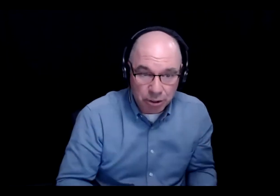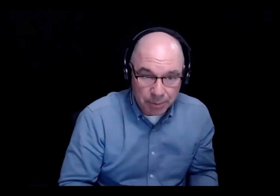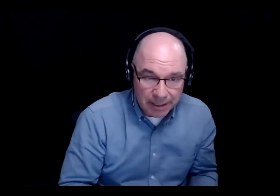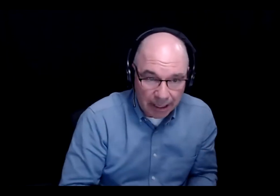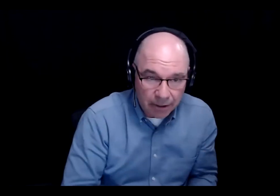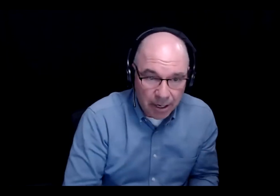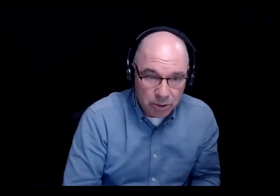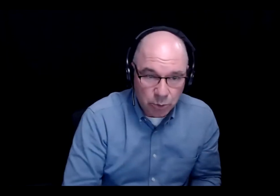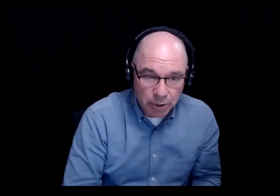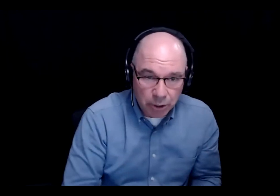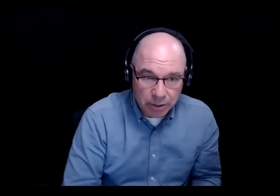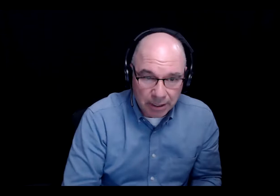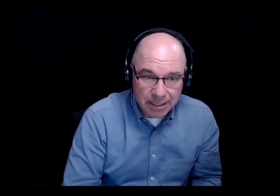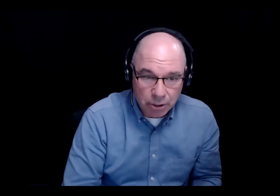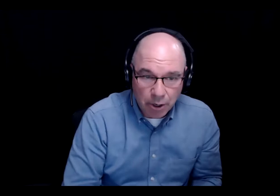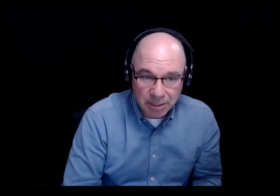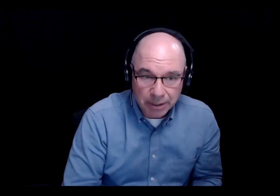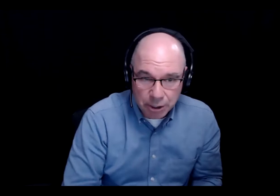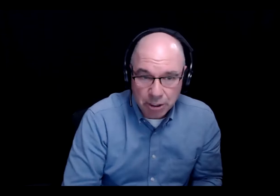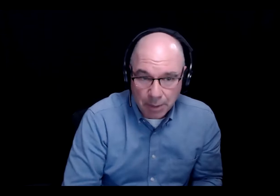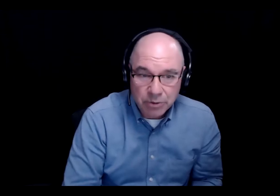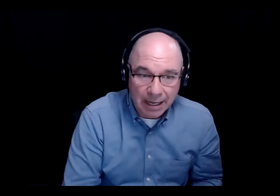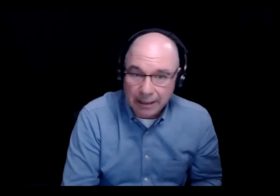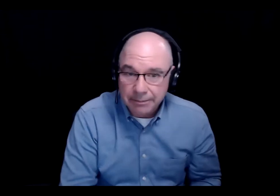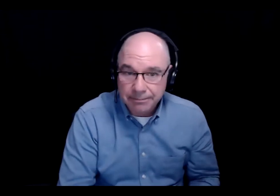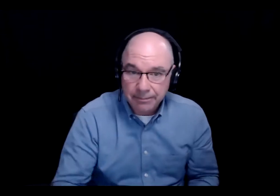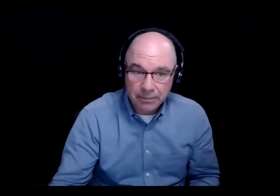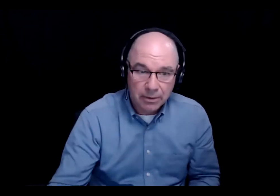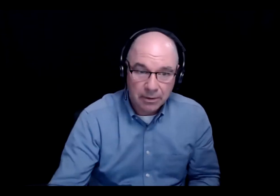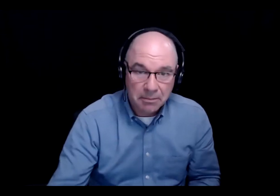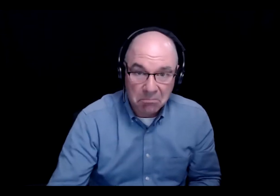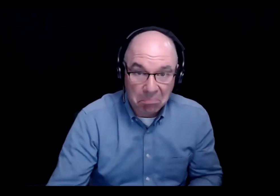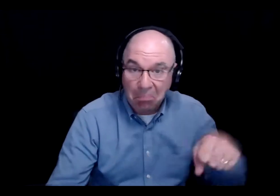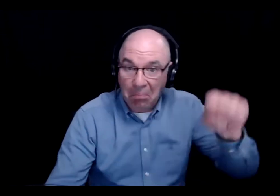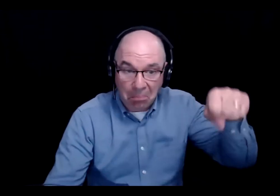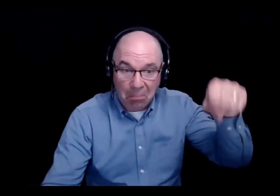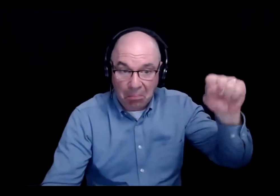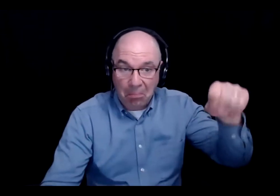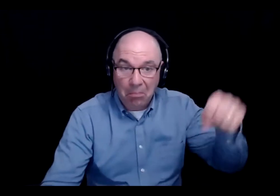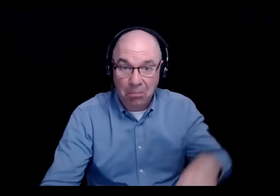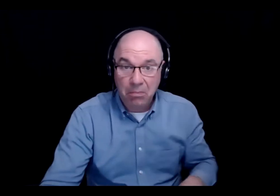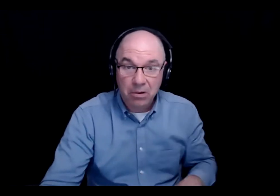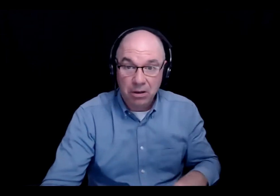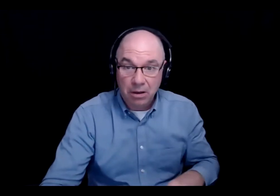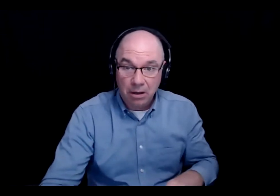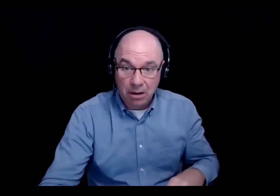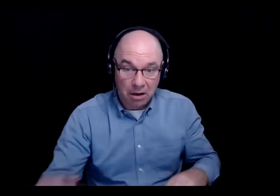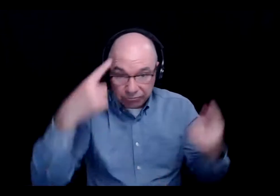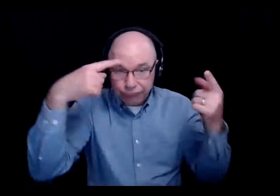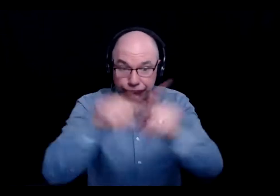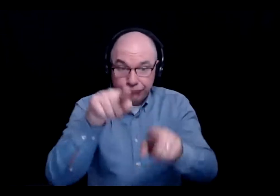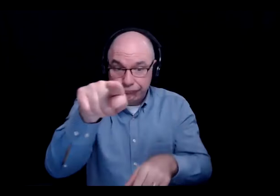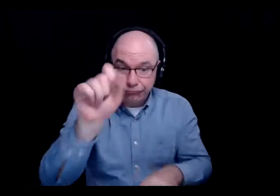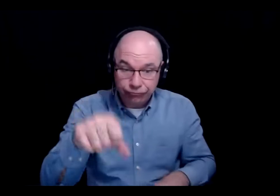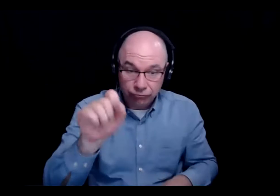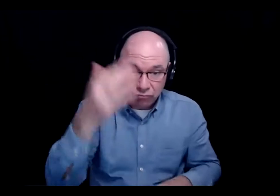there shouldn't be there. So it's really good to listen to her explanation about that. Yes. Yes, I agree.